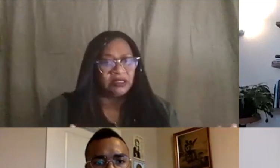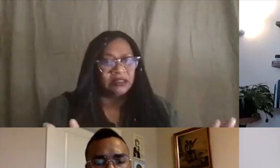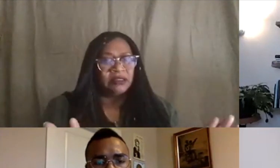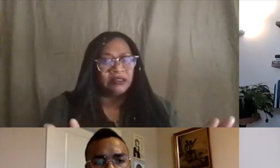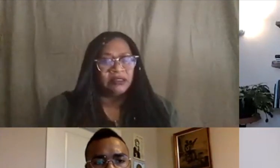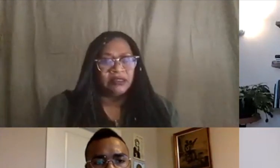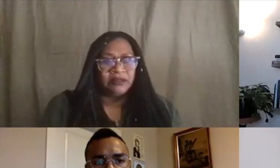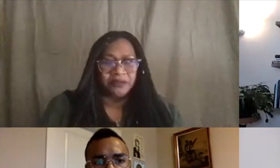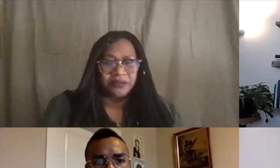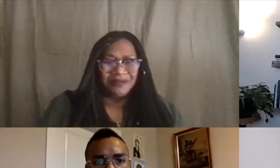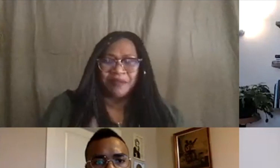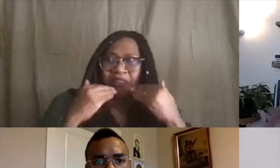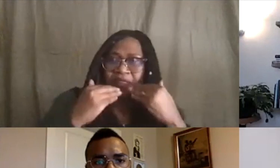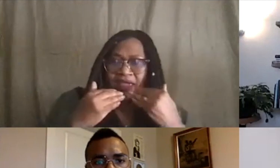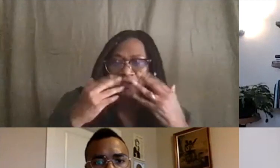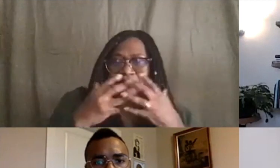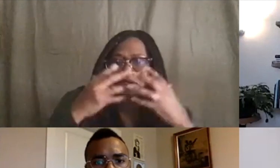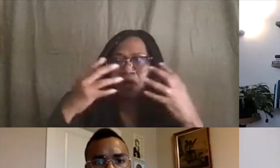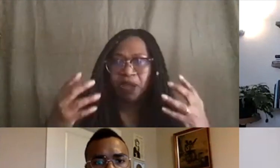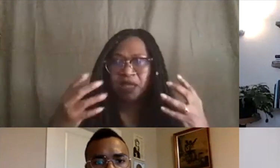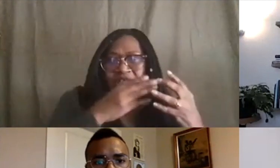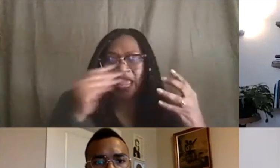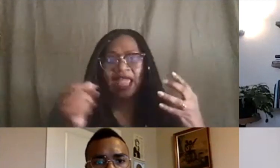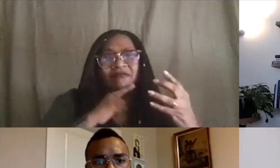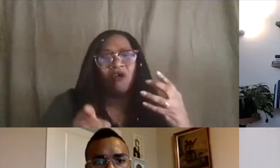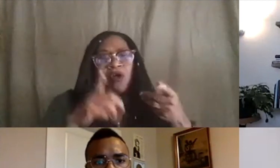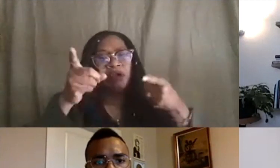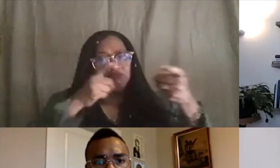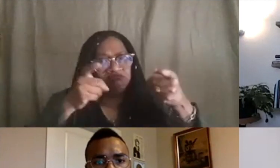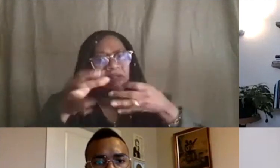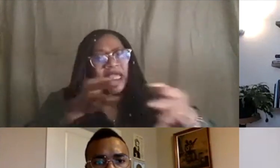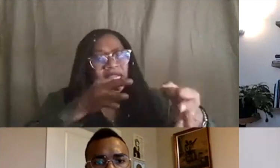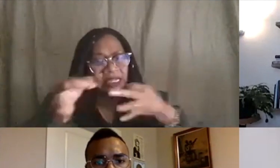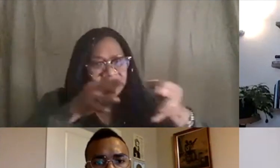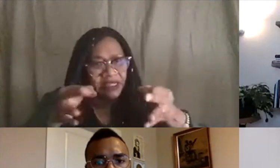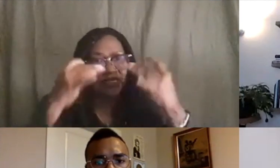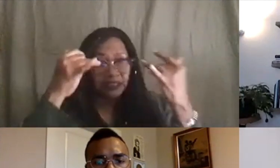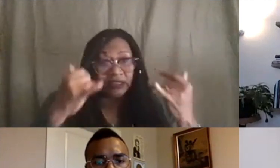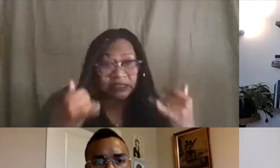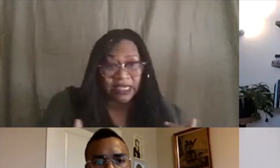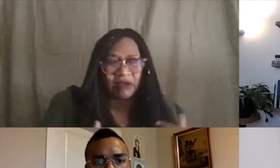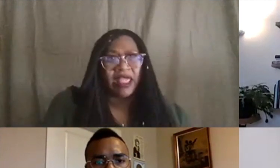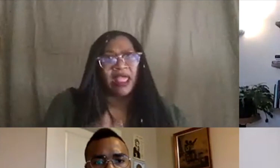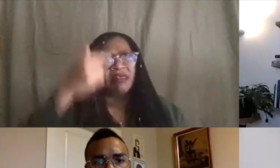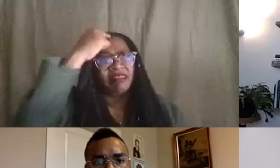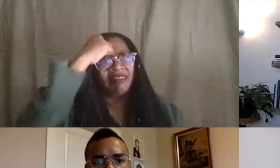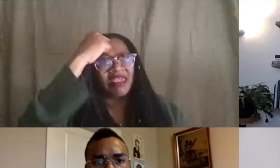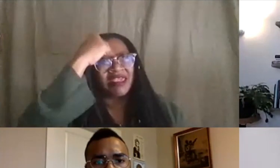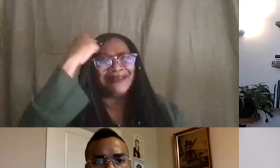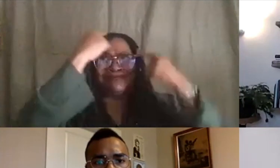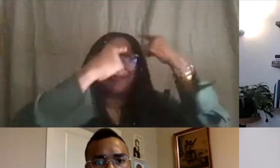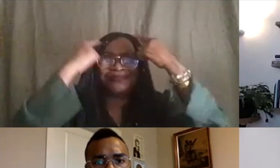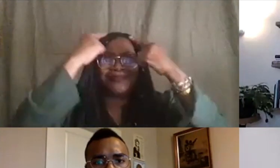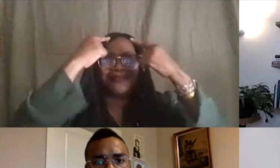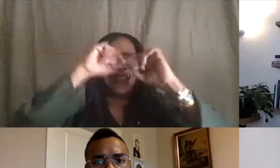Thank you. Thank you so much for that, and for orienting us in this present moment and thinking about the sort of